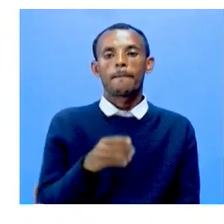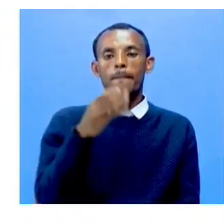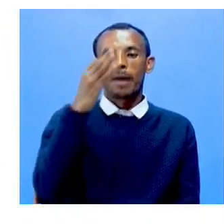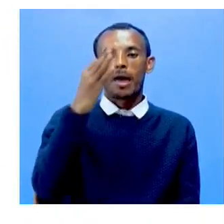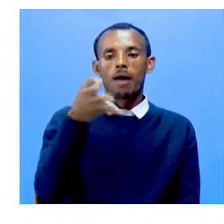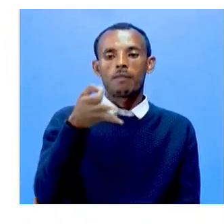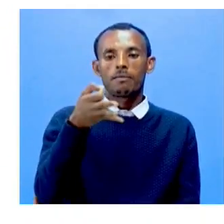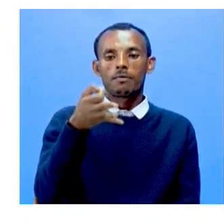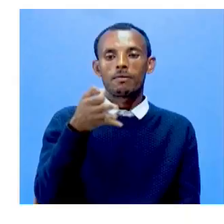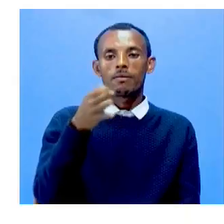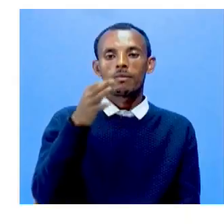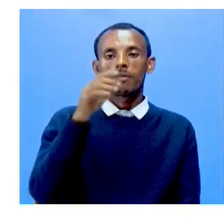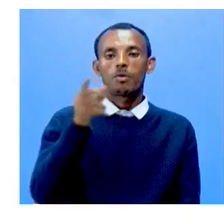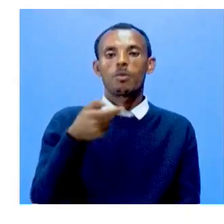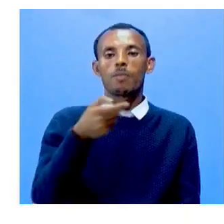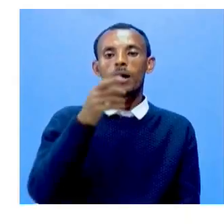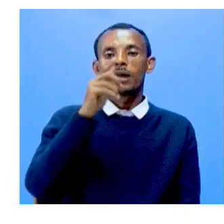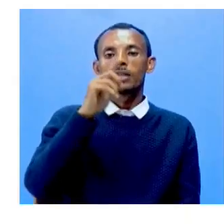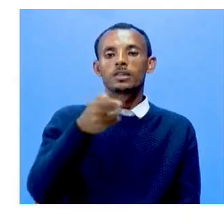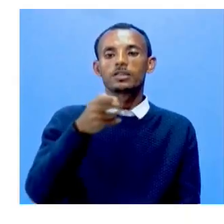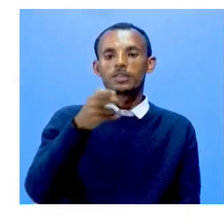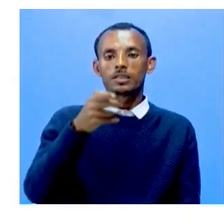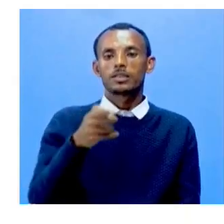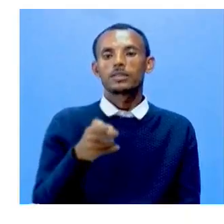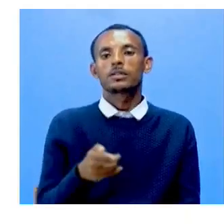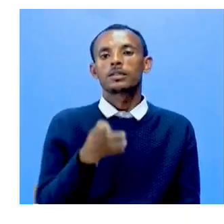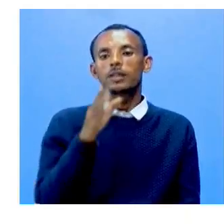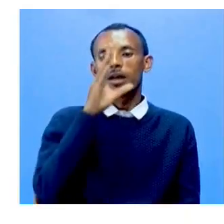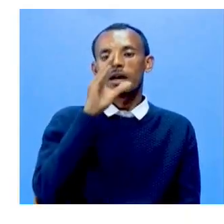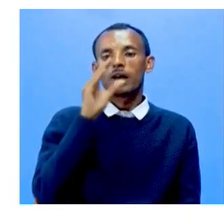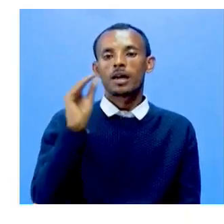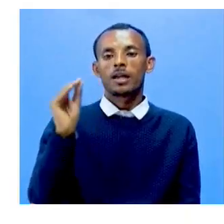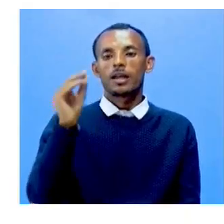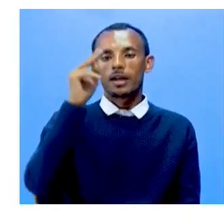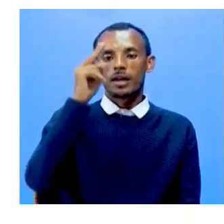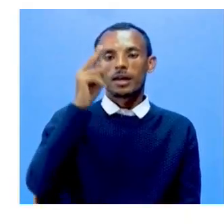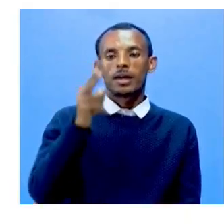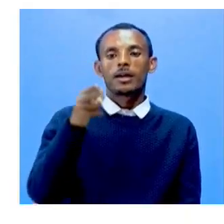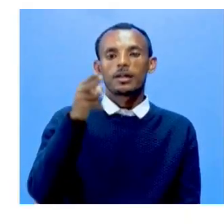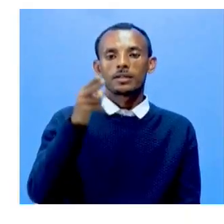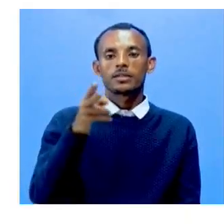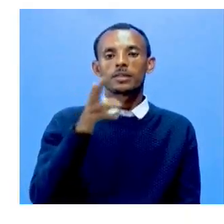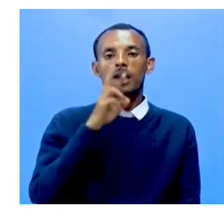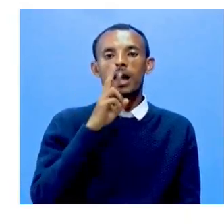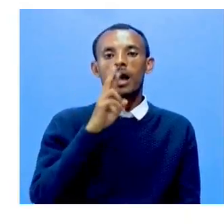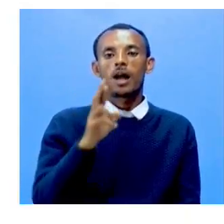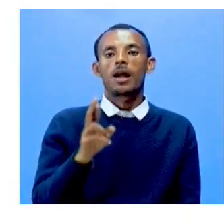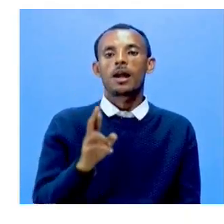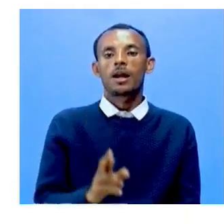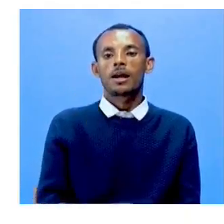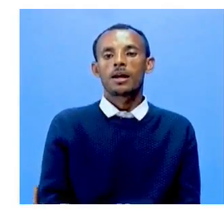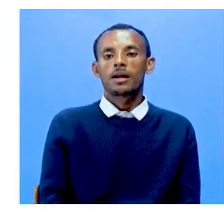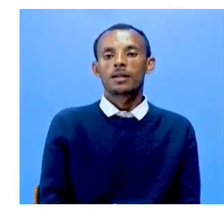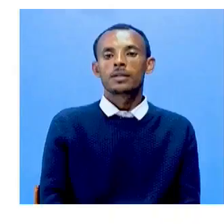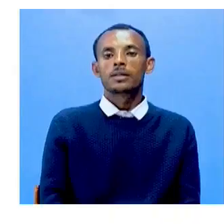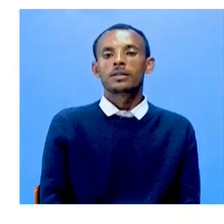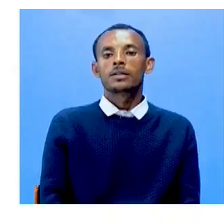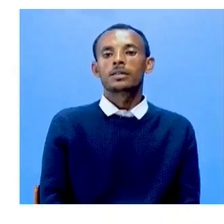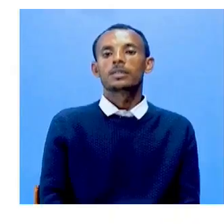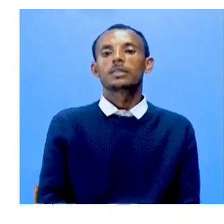F, G, and H are the